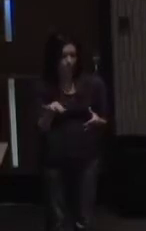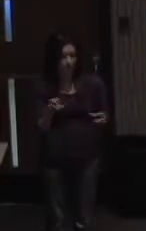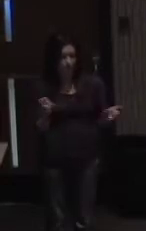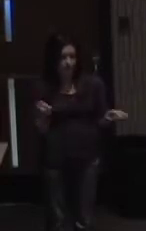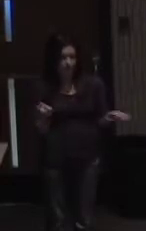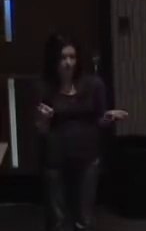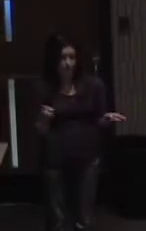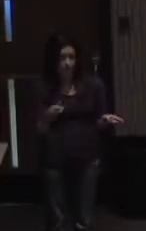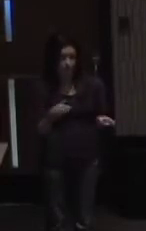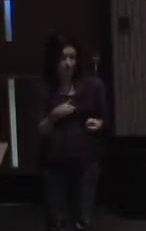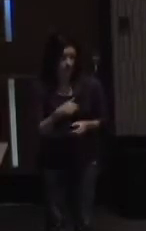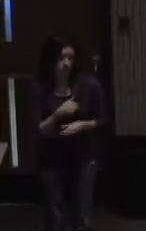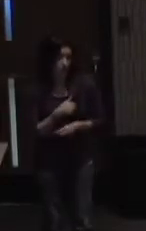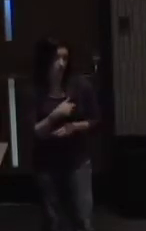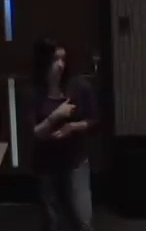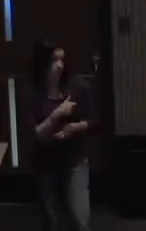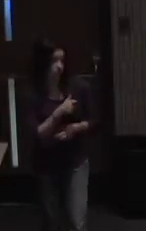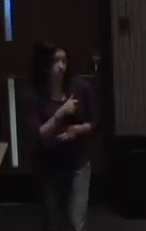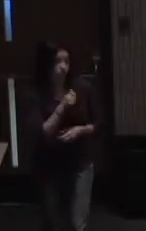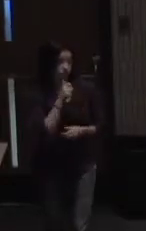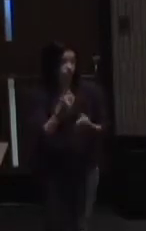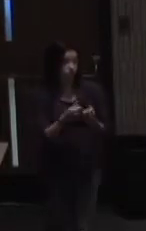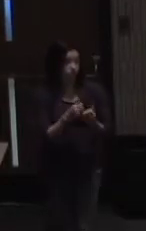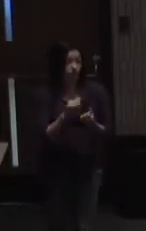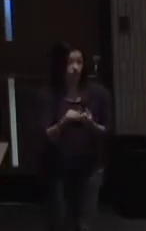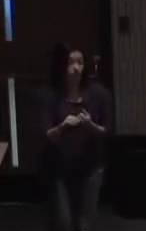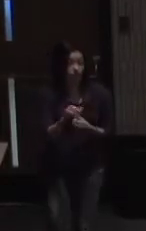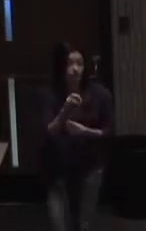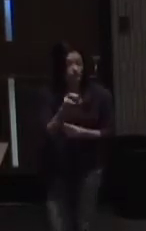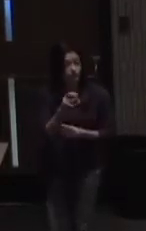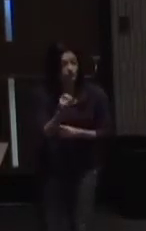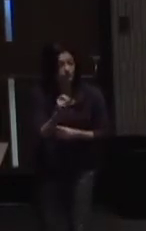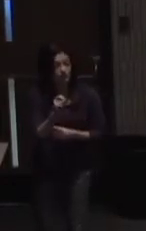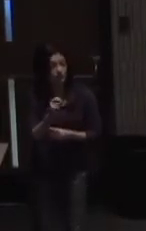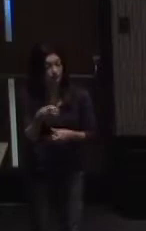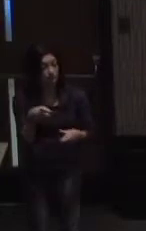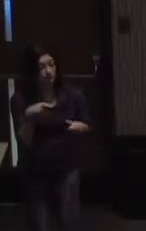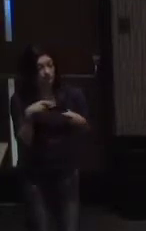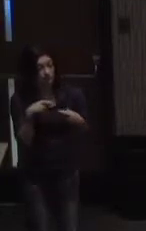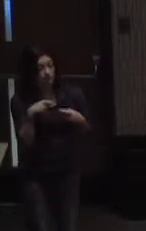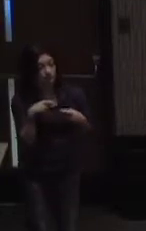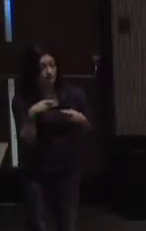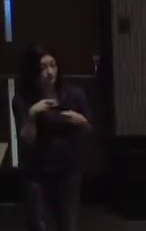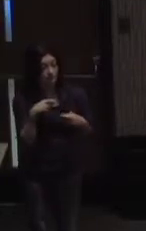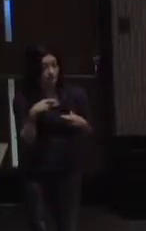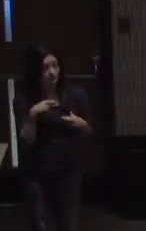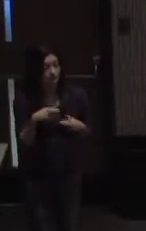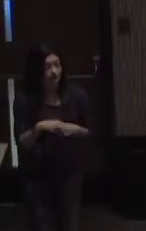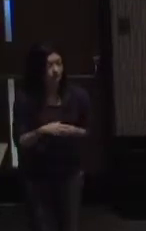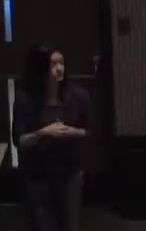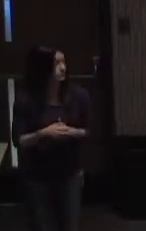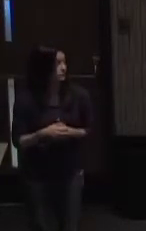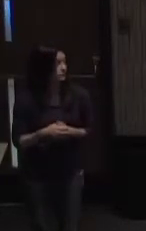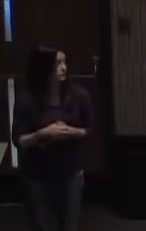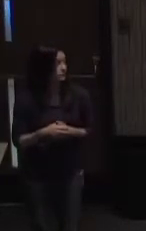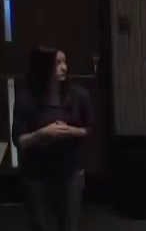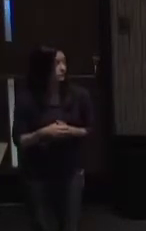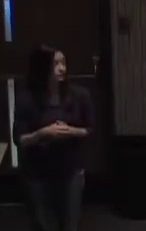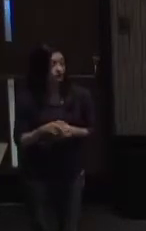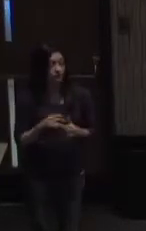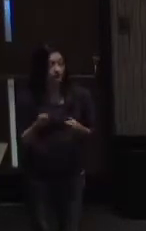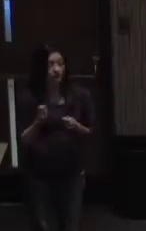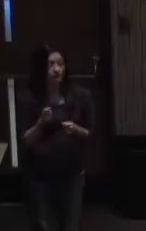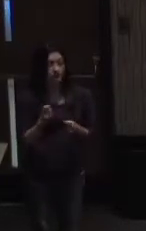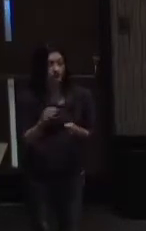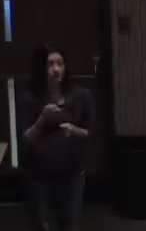that. Raising retirement age, if you sit at a desk, is one thing. If you've been, you're out on the fishing fleet in New Bedford, I